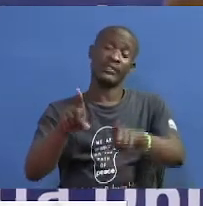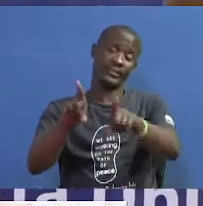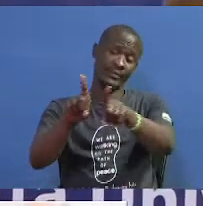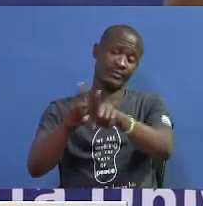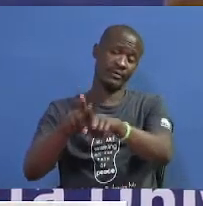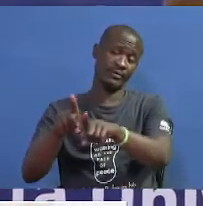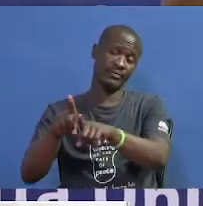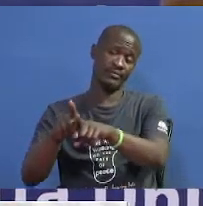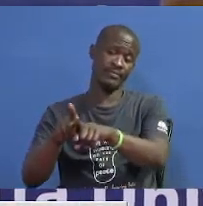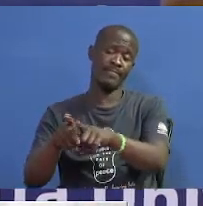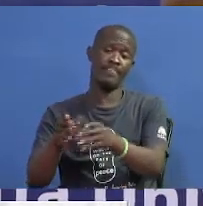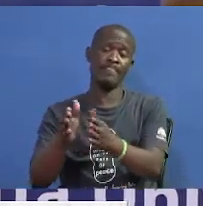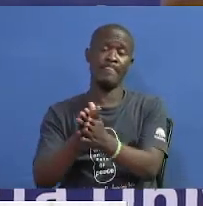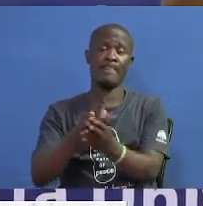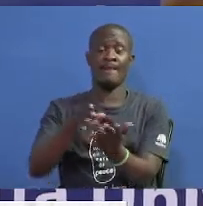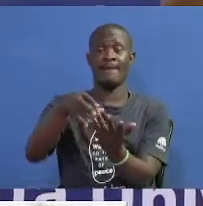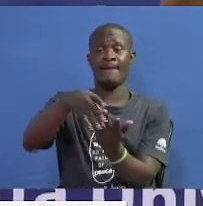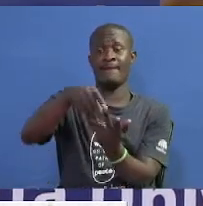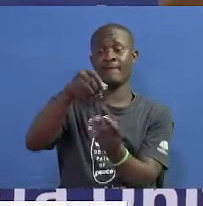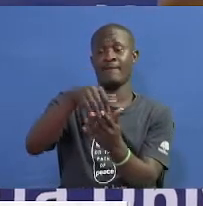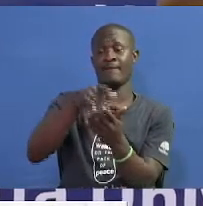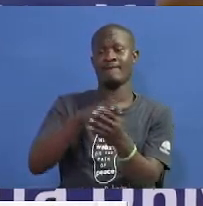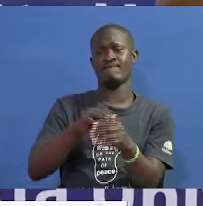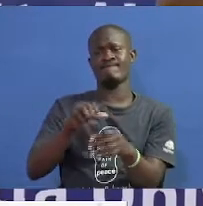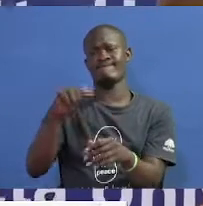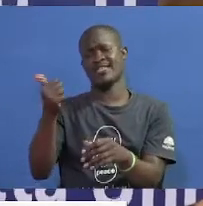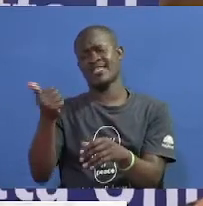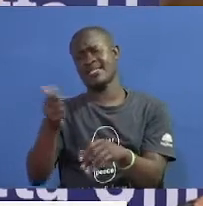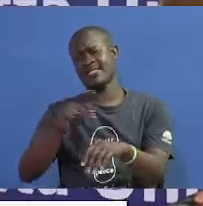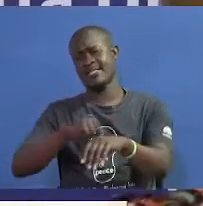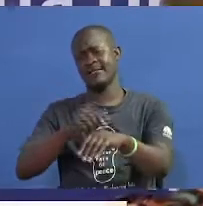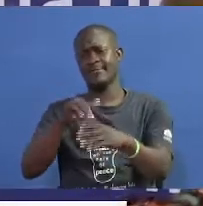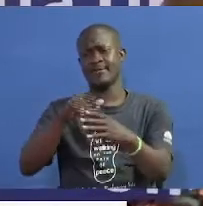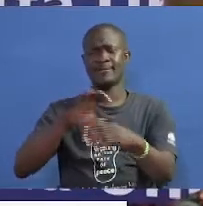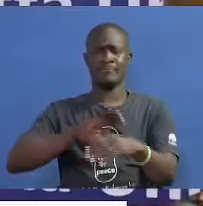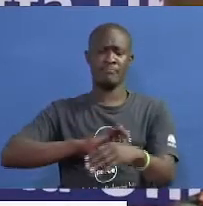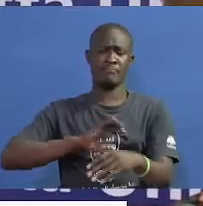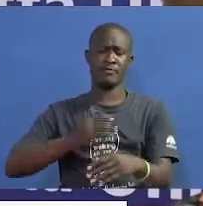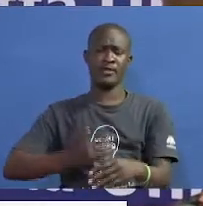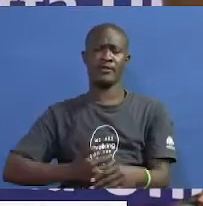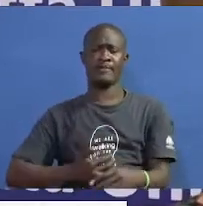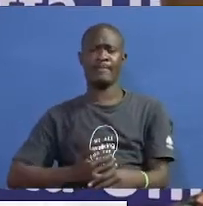Also, there's, especially around any time in pregnancy, there's the